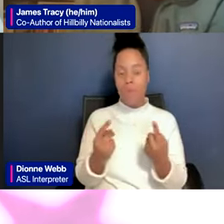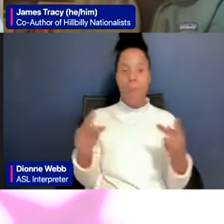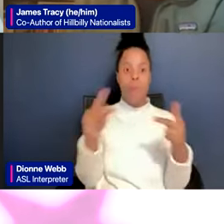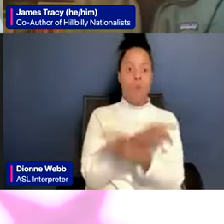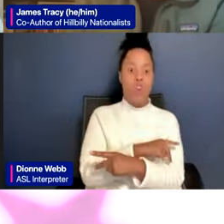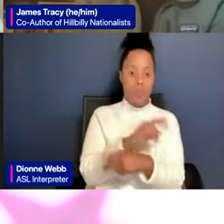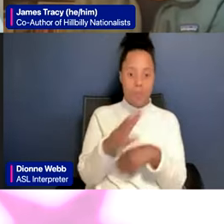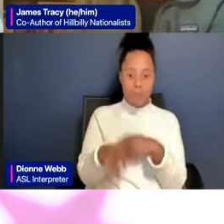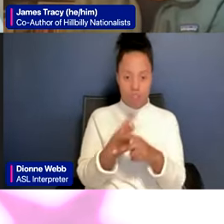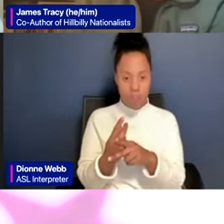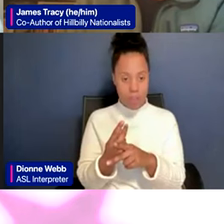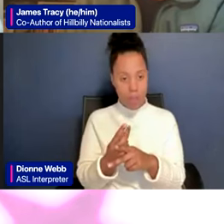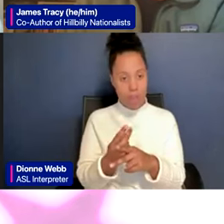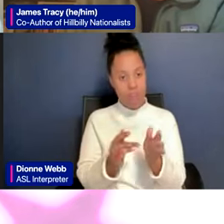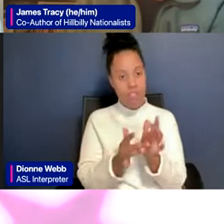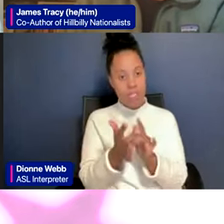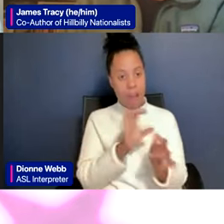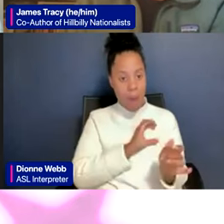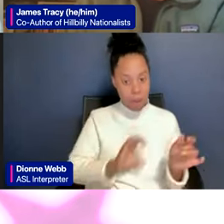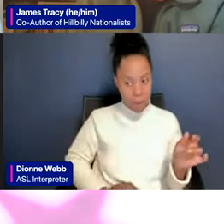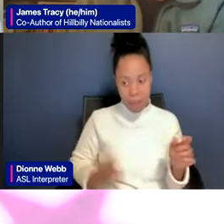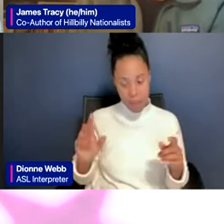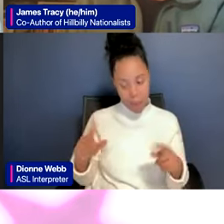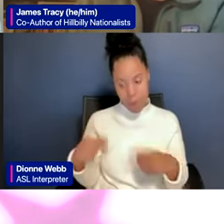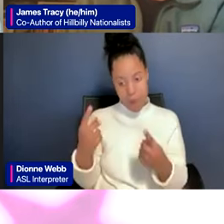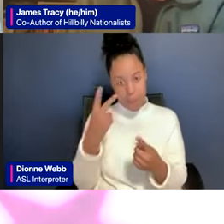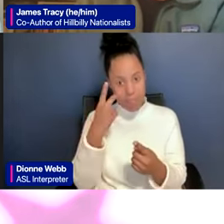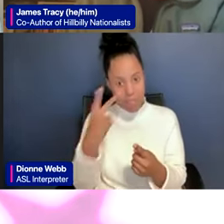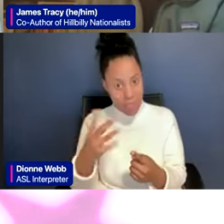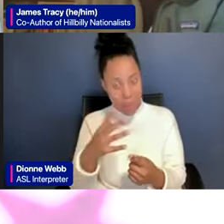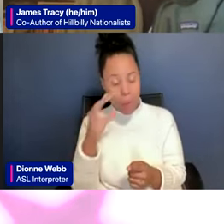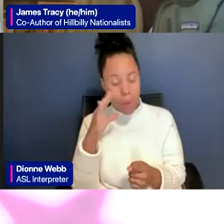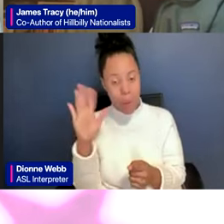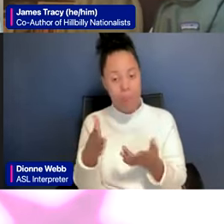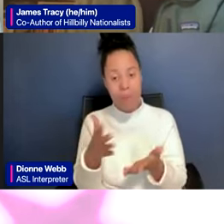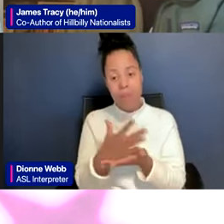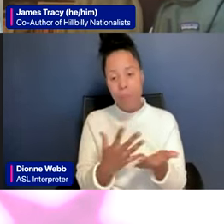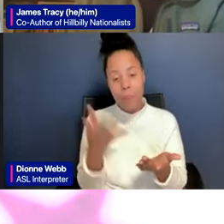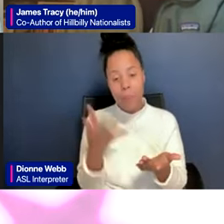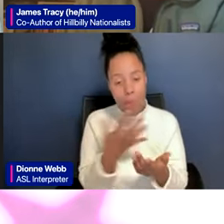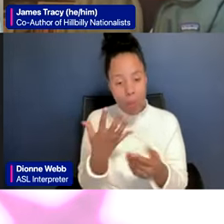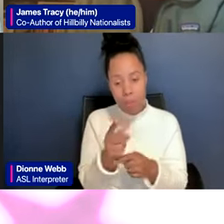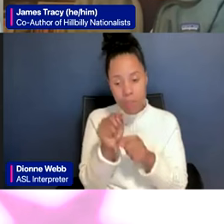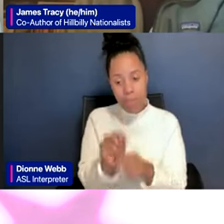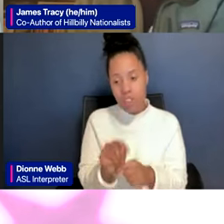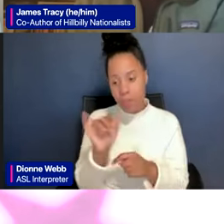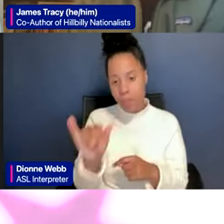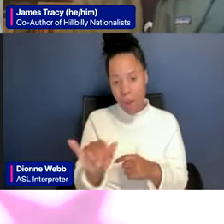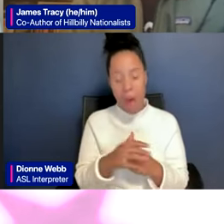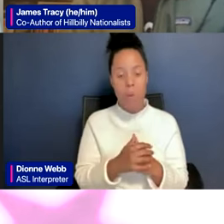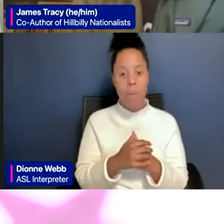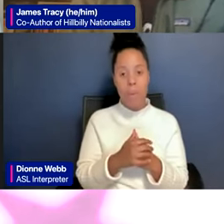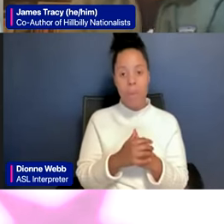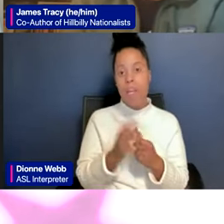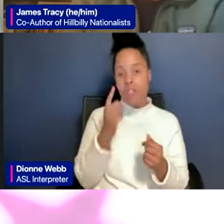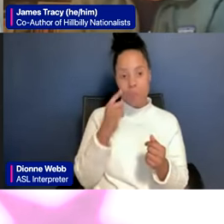Christianity that we've ever seen. And we know that there's some very beautiful traditions of that. So to me, that